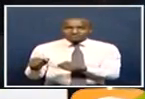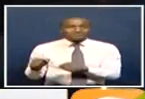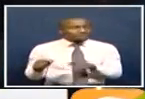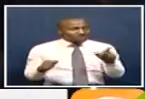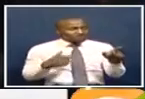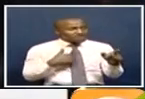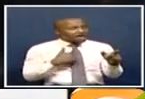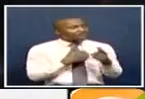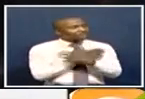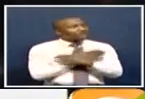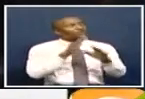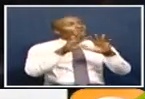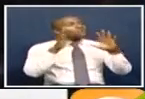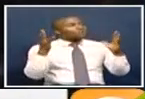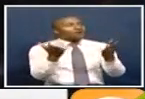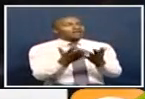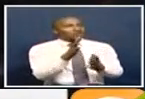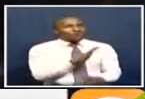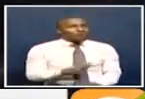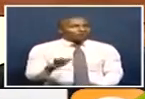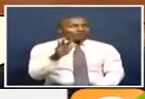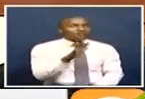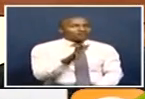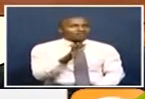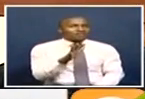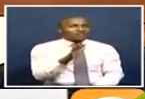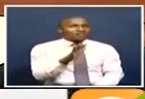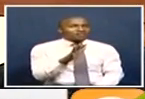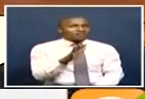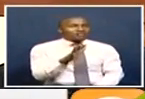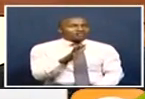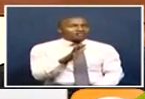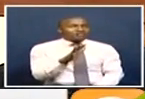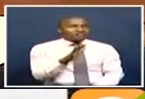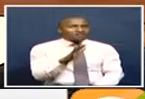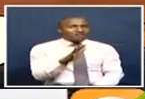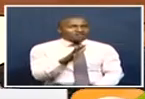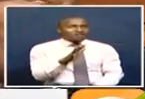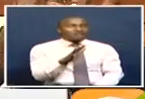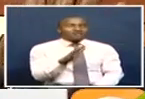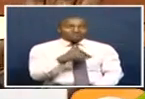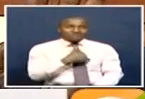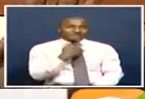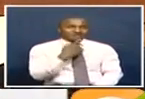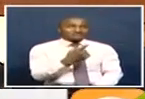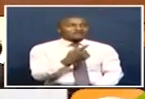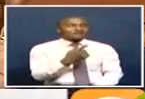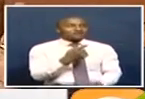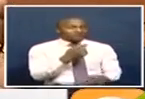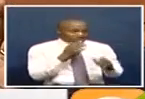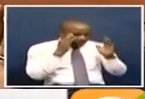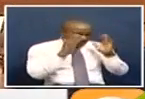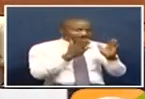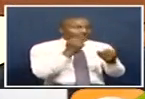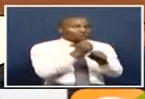over the world. If today I said I want to be only, I have said let me serve workers. That is my decision. That's